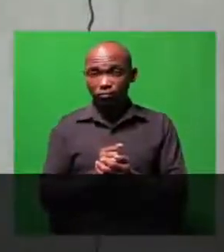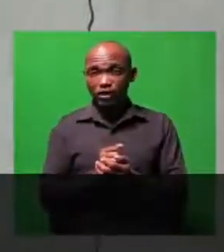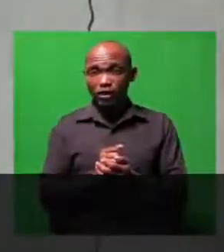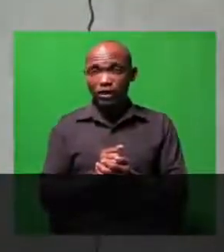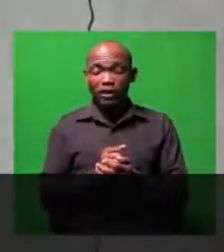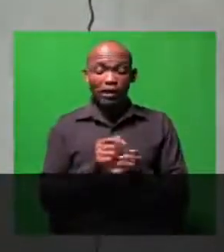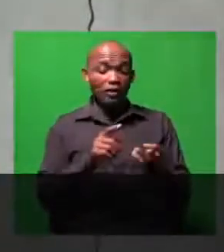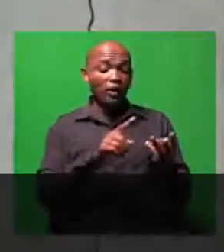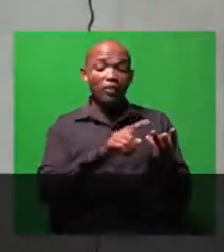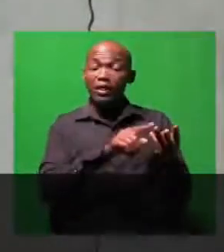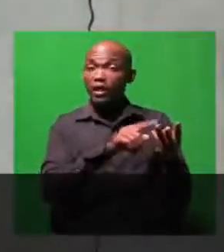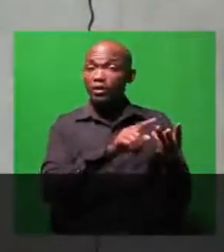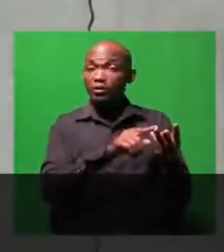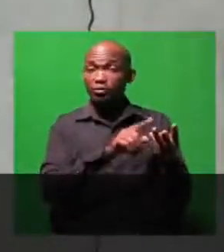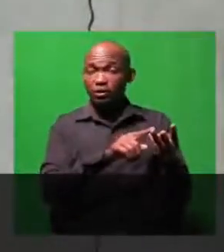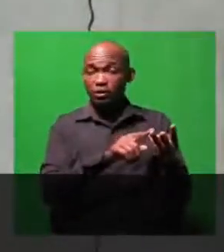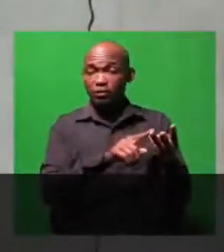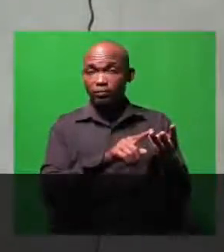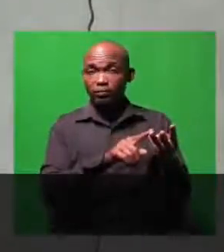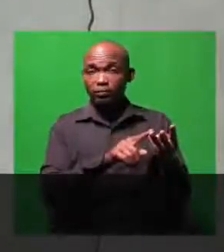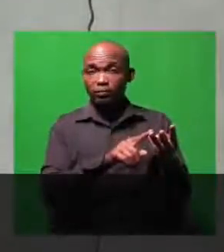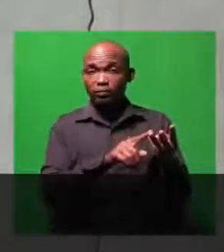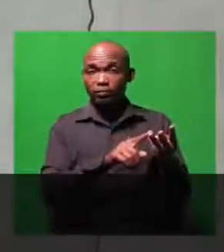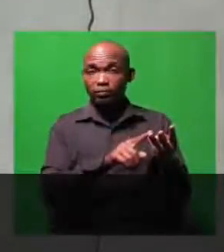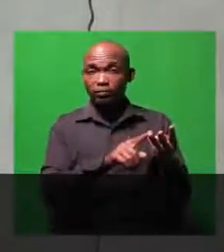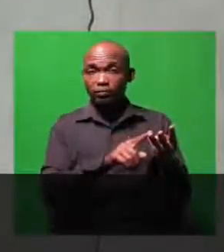Another characteristic is